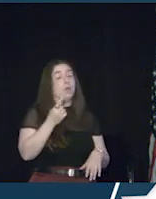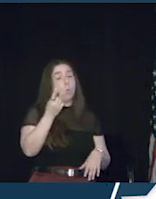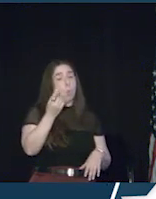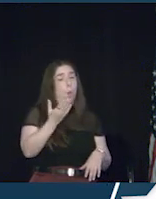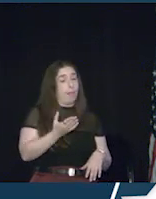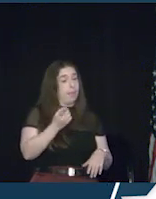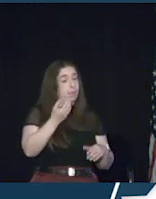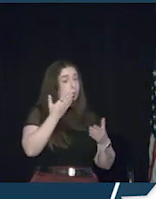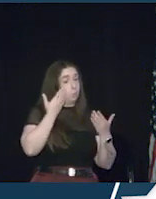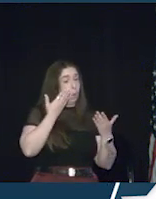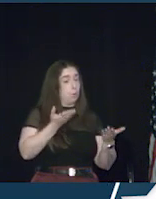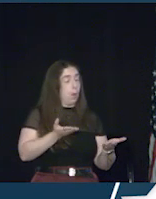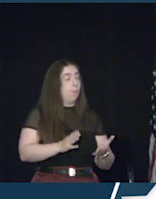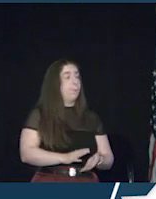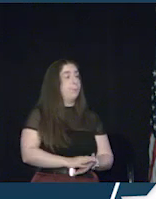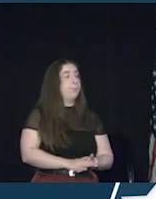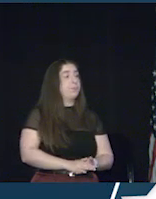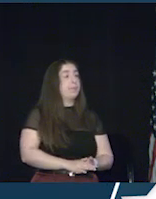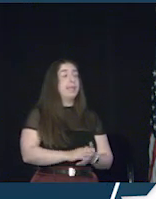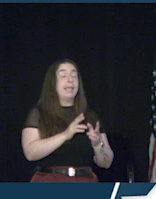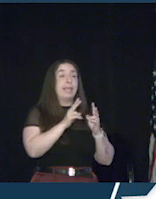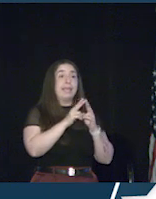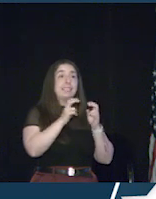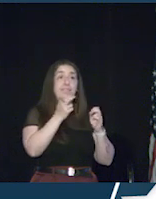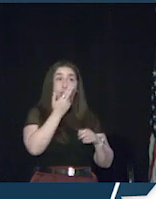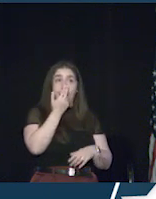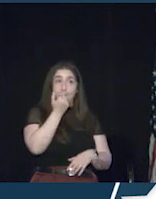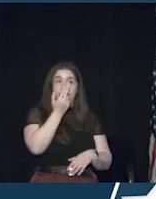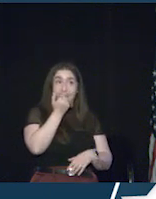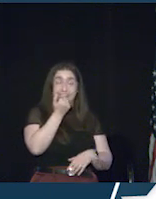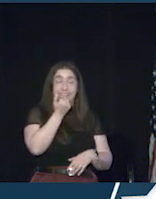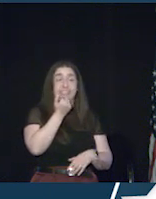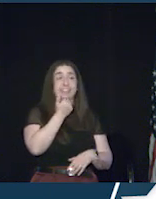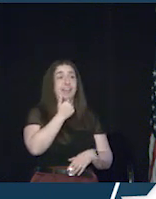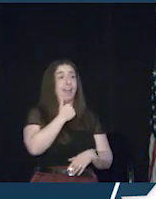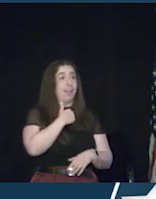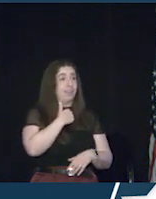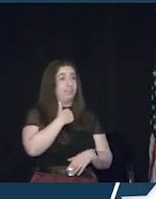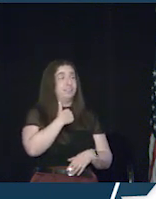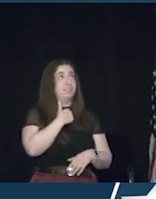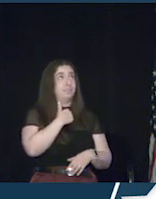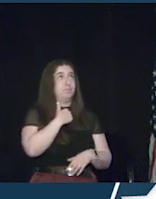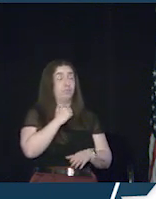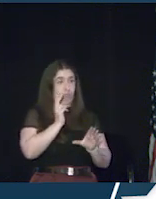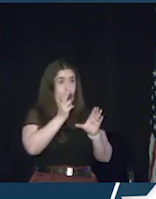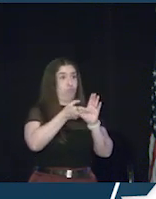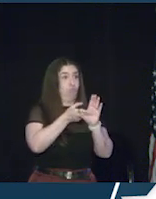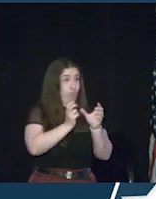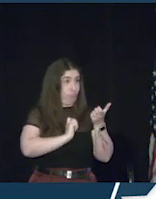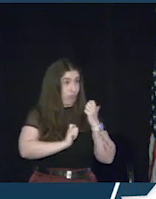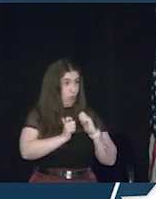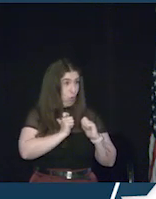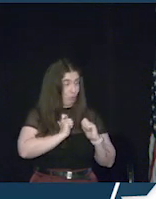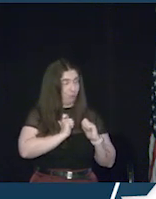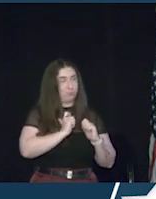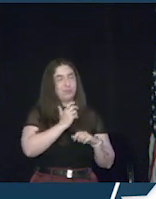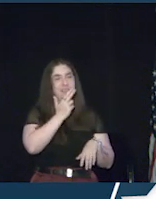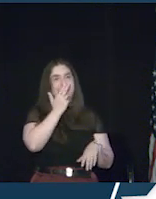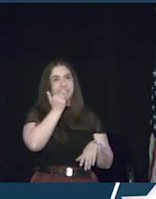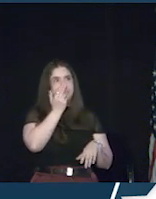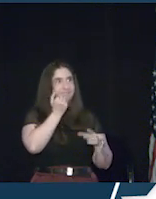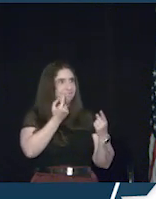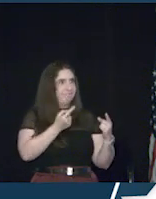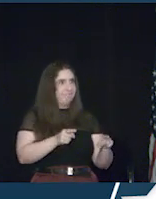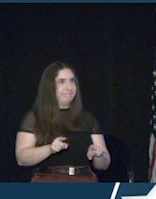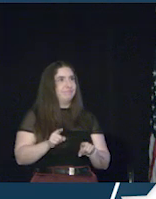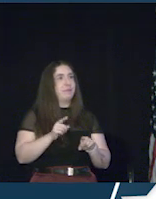Okay. It's very funny that when I was on Rachel Ray's show, it's funny that